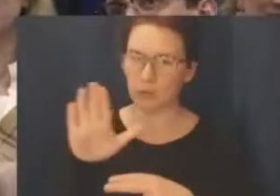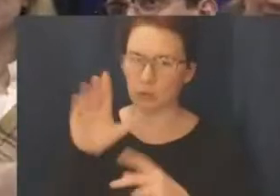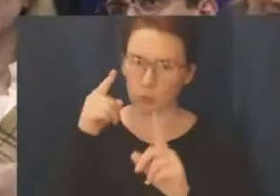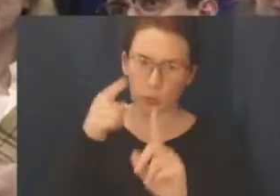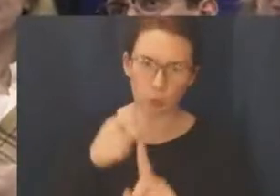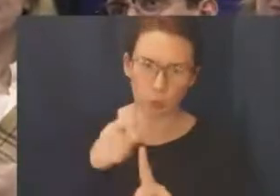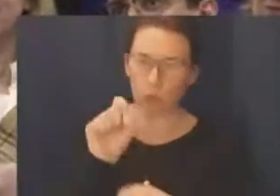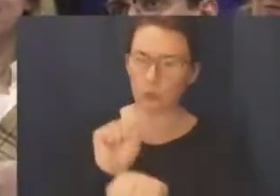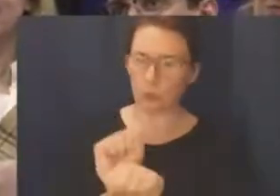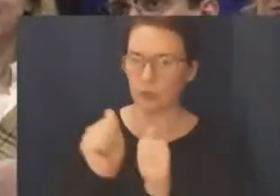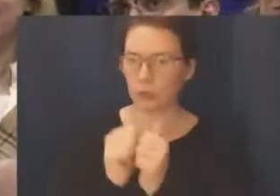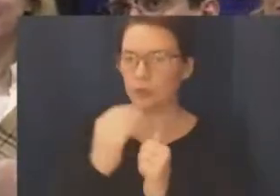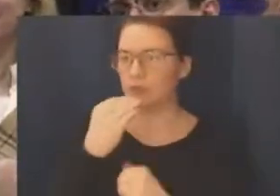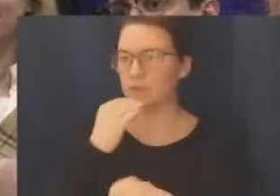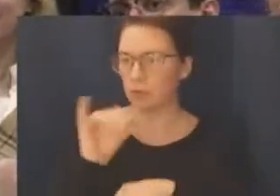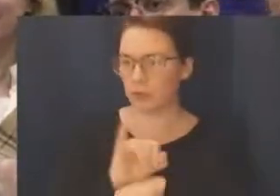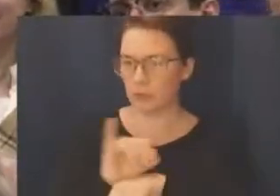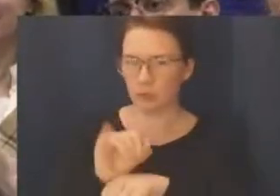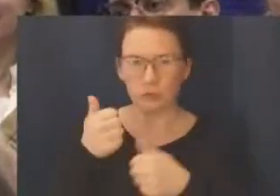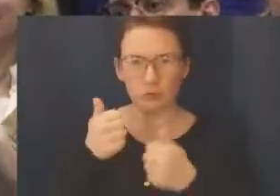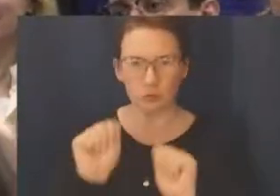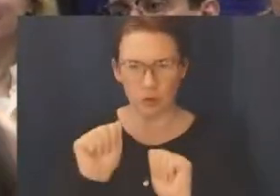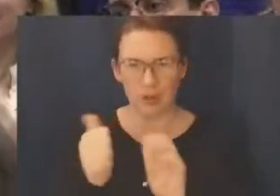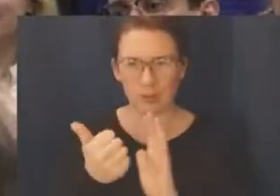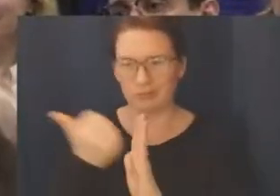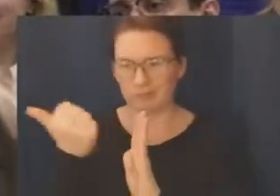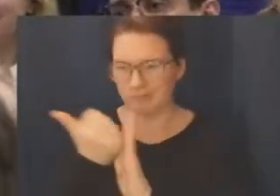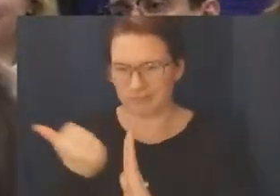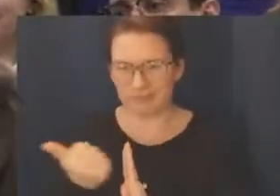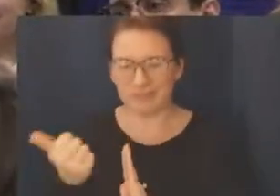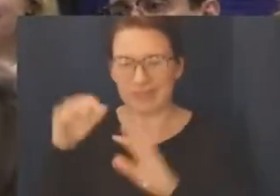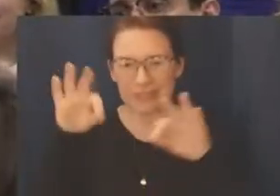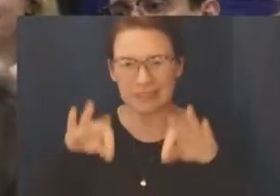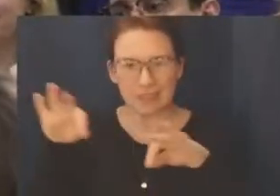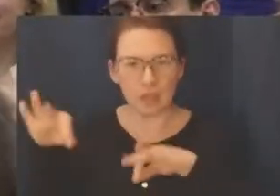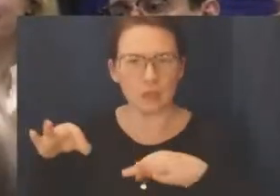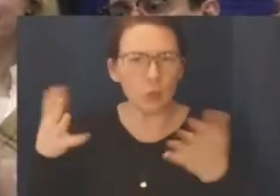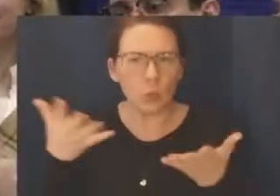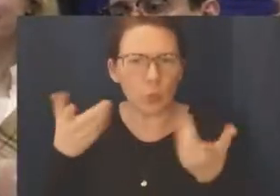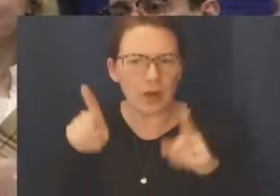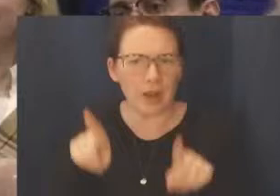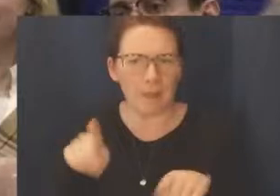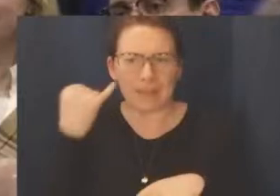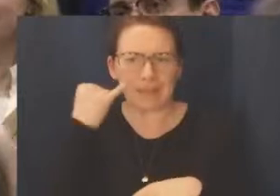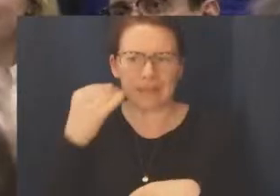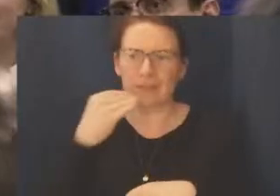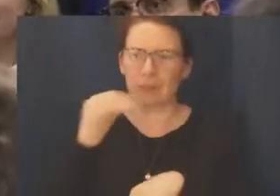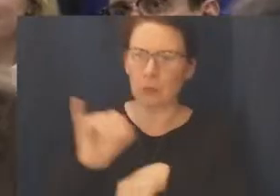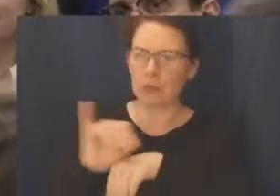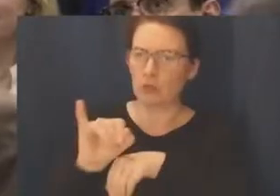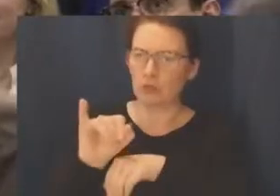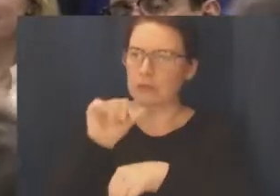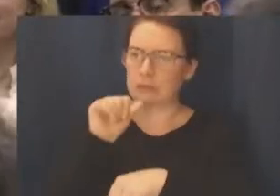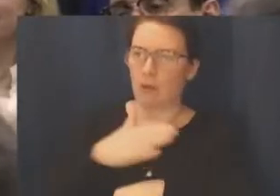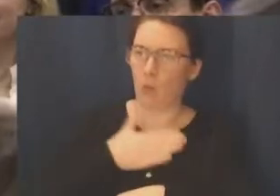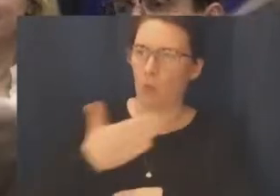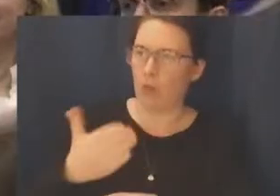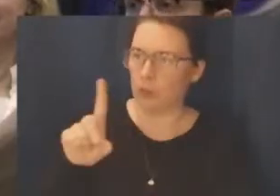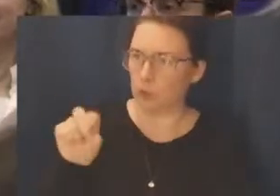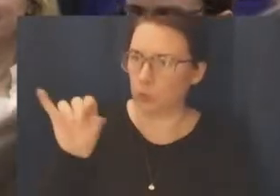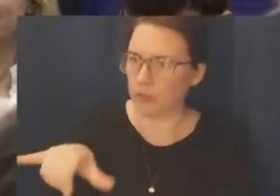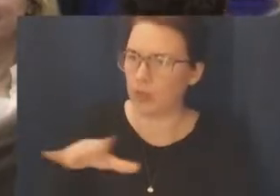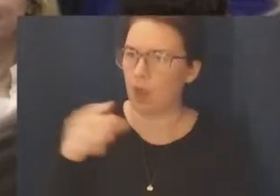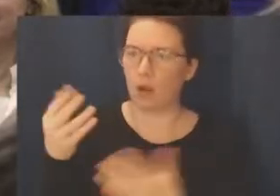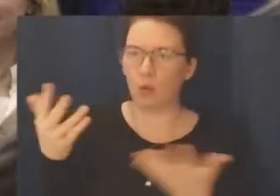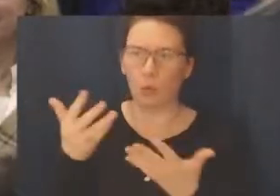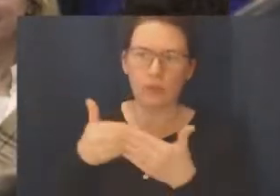major synthetic food dyes out. What is the plan if the food industry does not voluntarily agree to do that? And what are the next